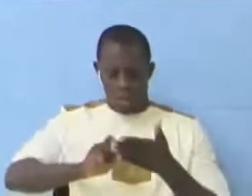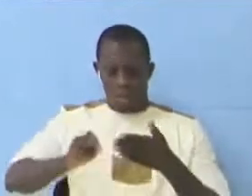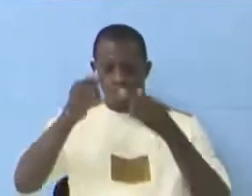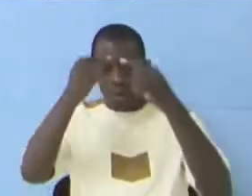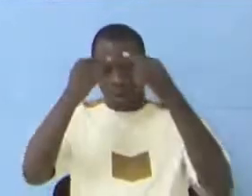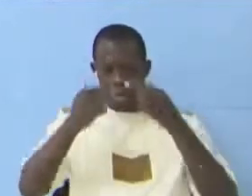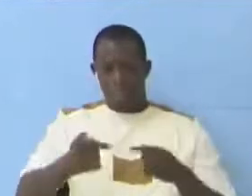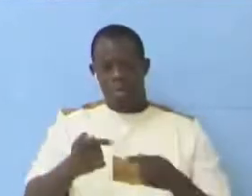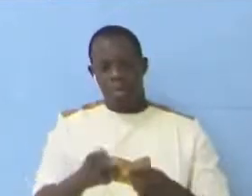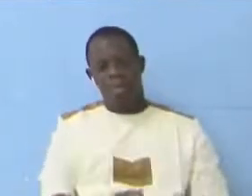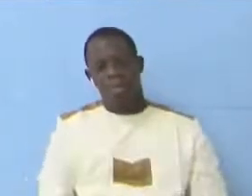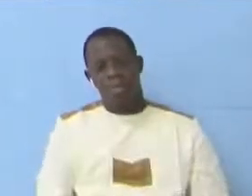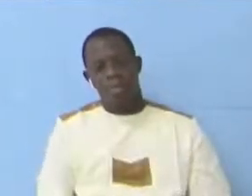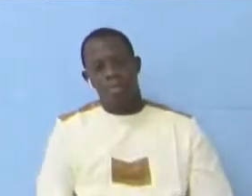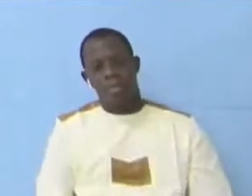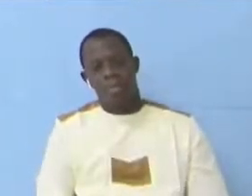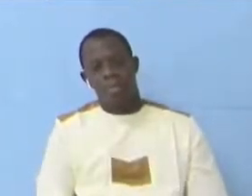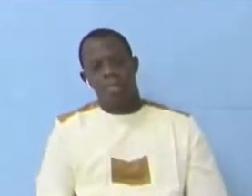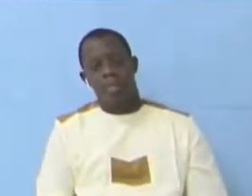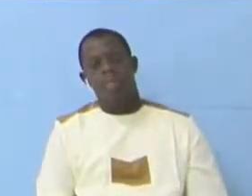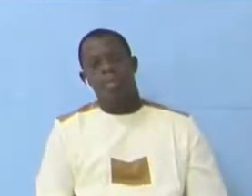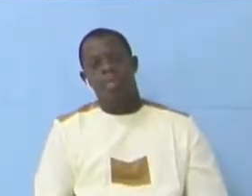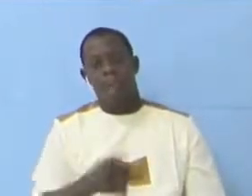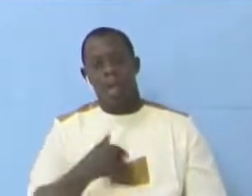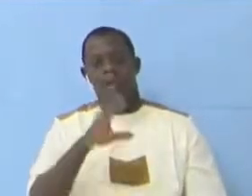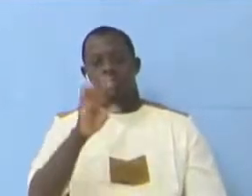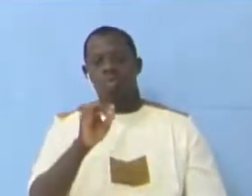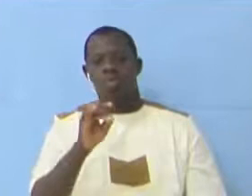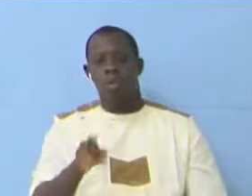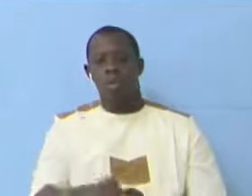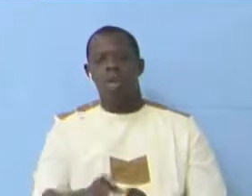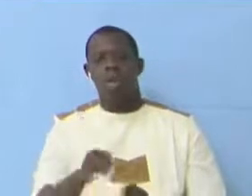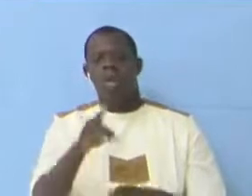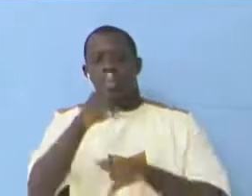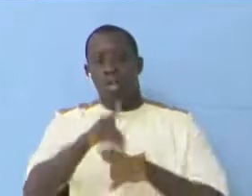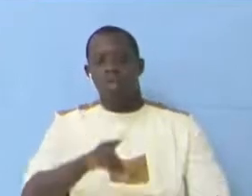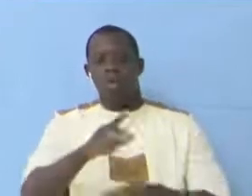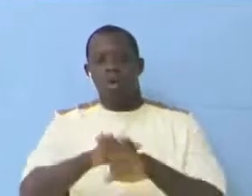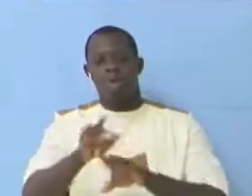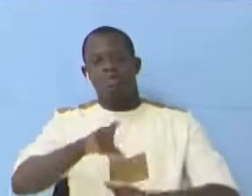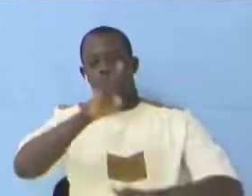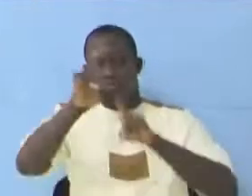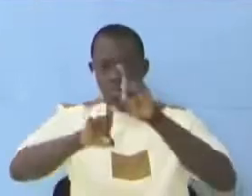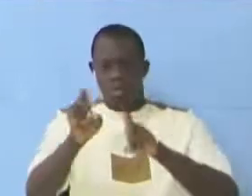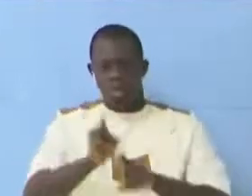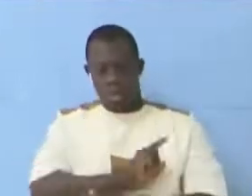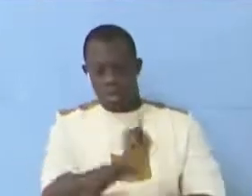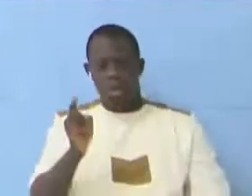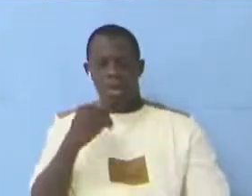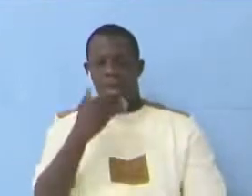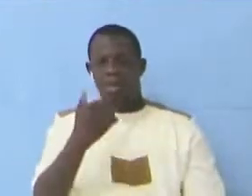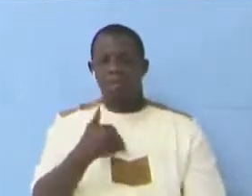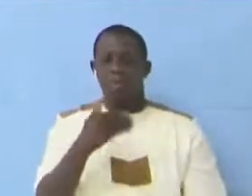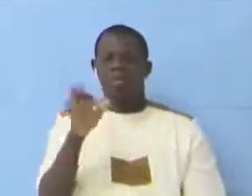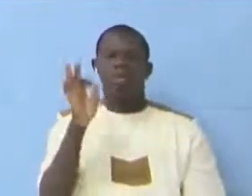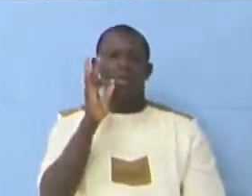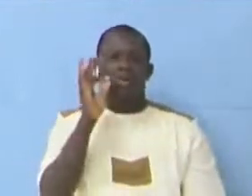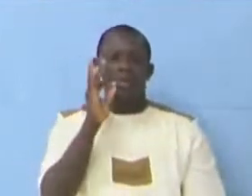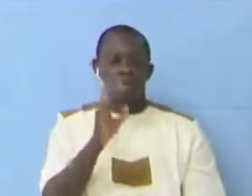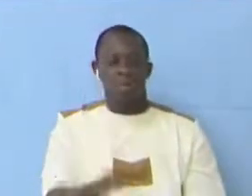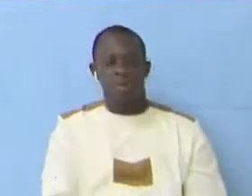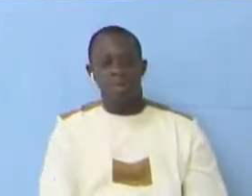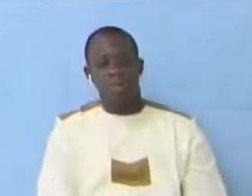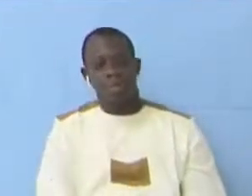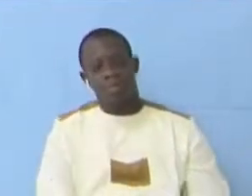waxoon nag ci la pour ma dem bind ab statement. I did that based on questions they asked me to answer. ma def ko nag wér ko